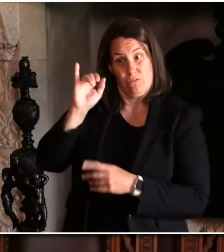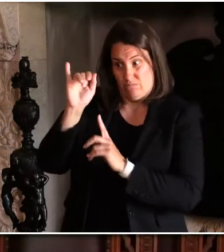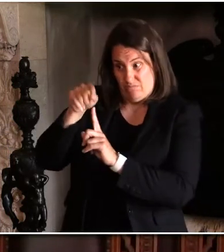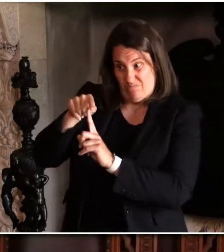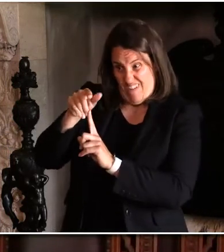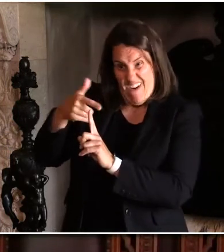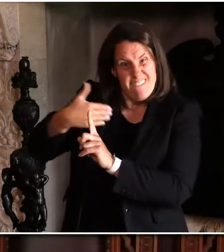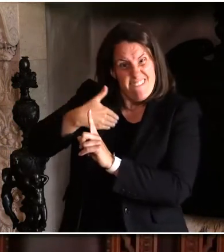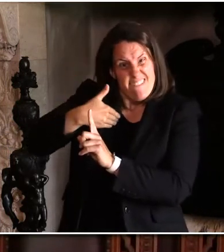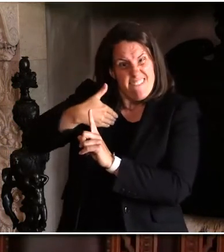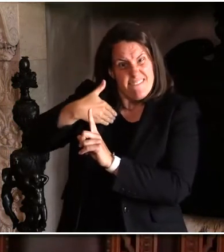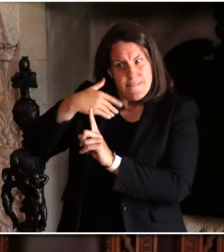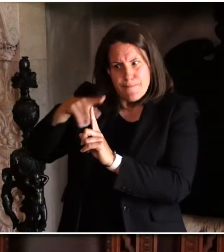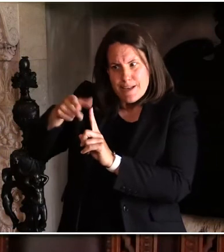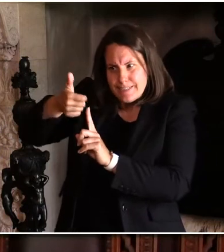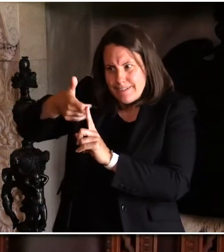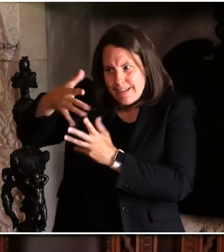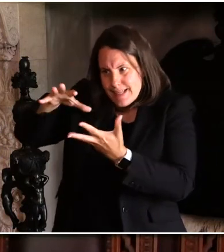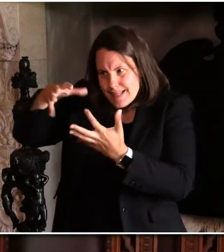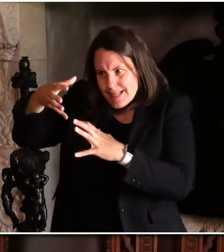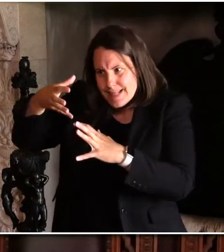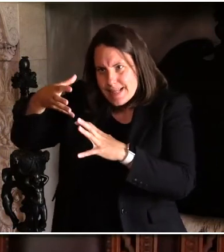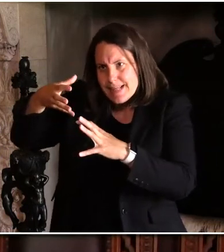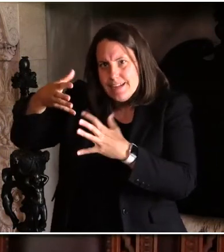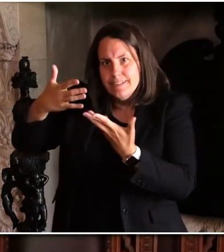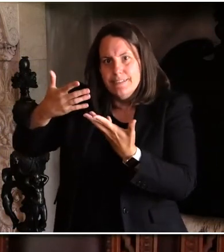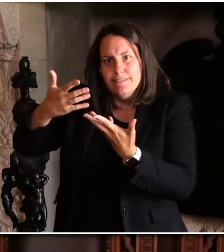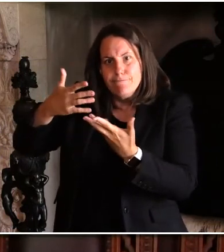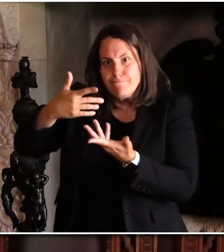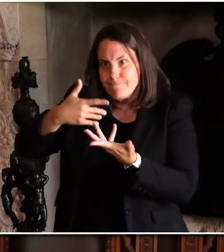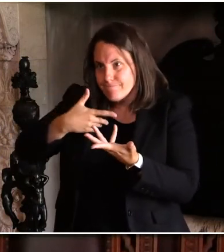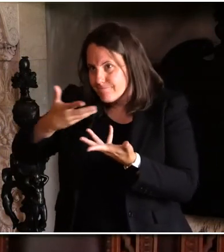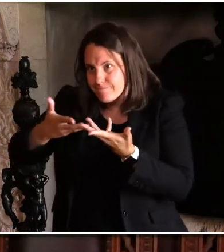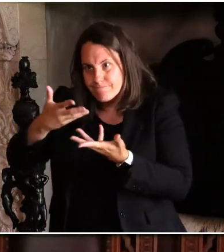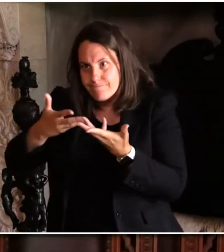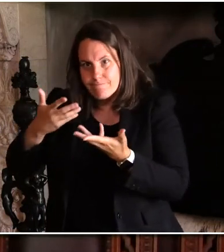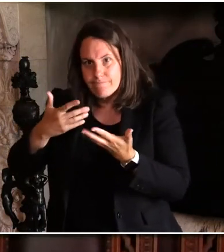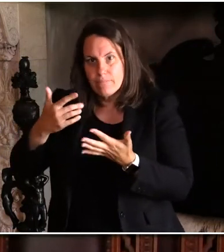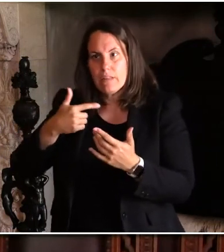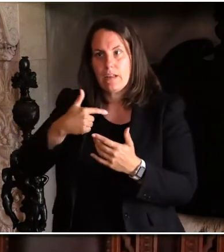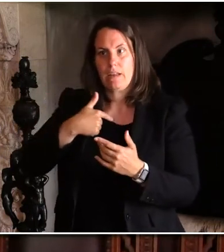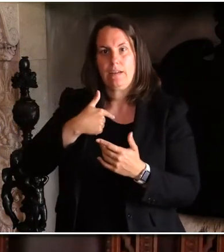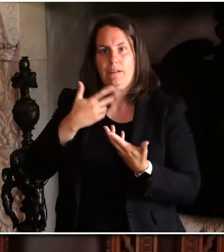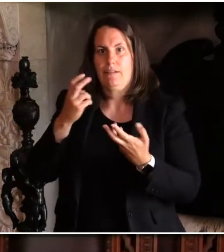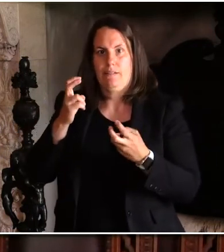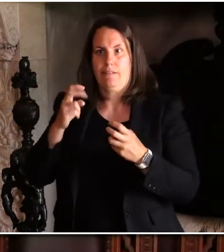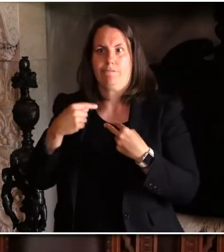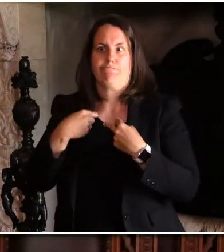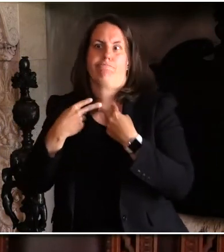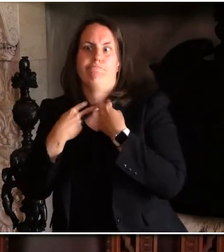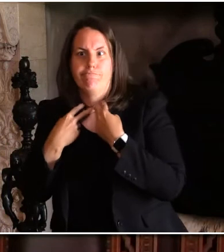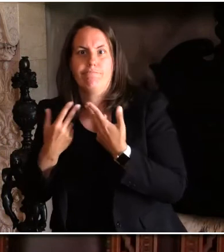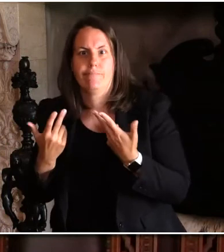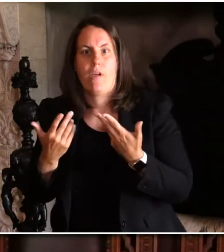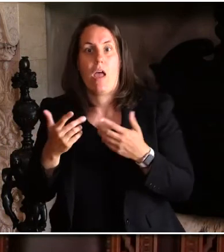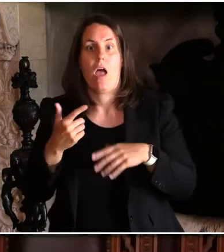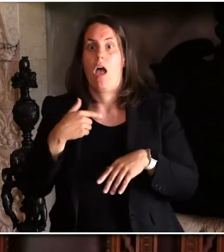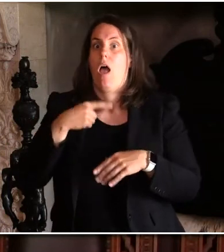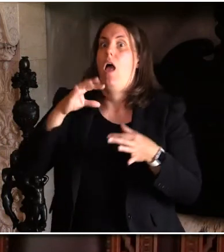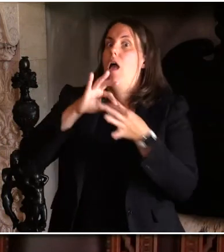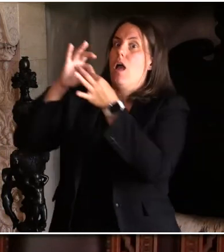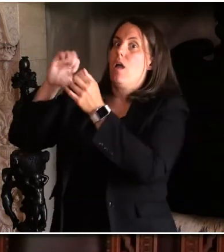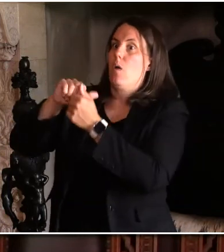and adjudicate different issues, just like the UI system is. And so I'm not sure that is